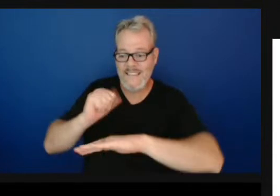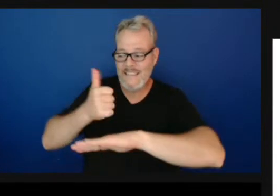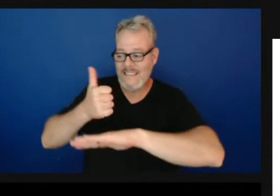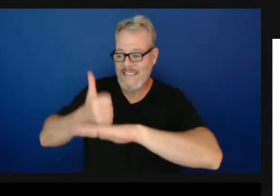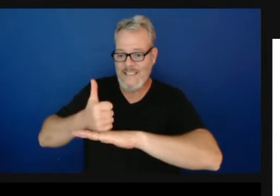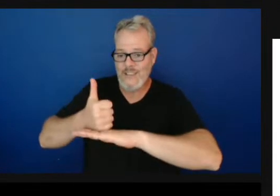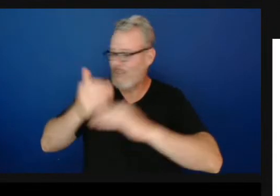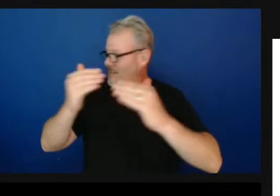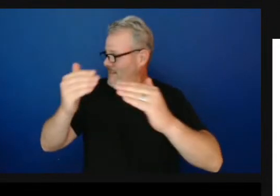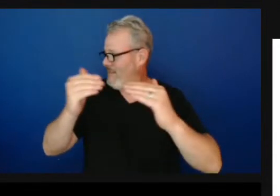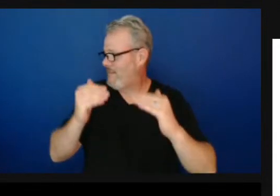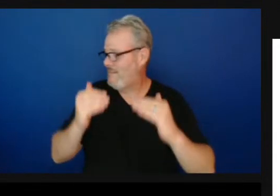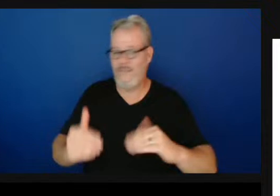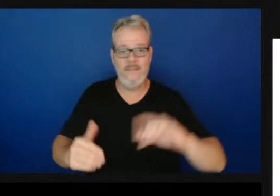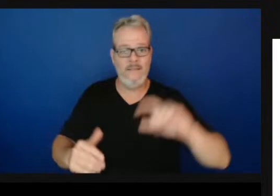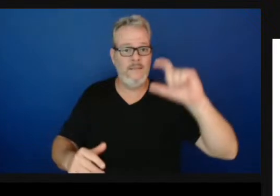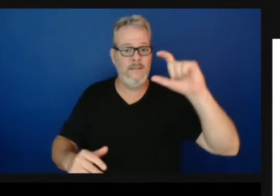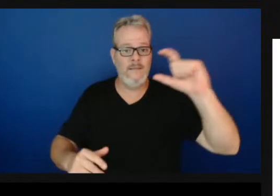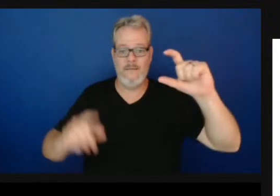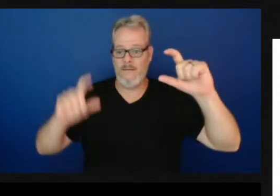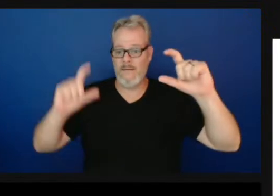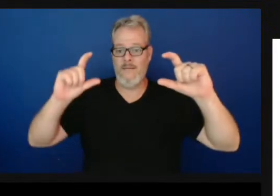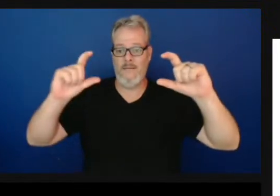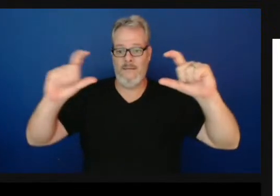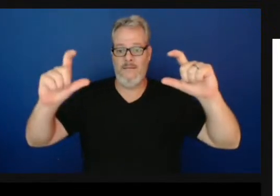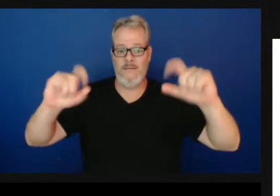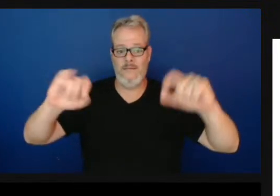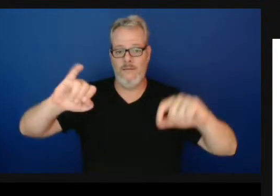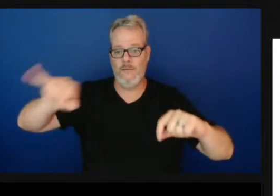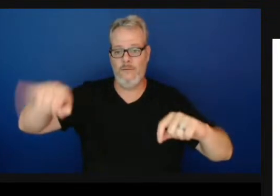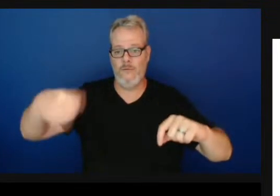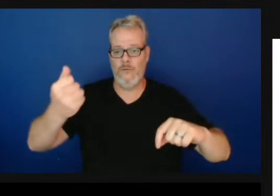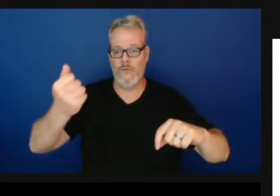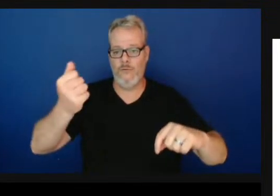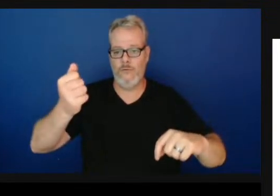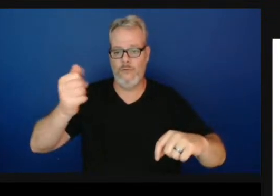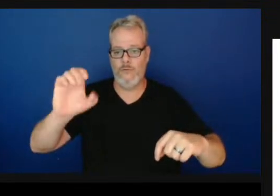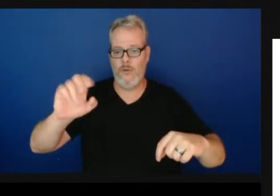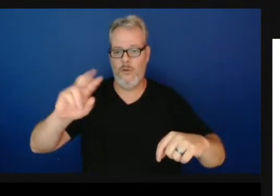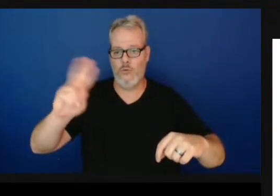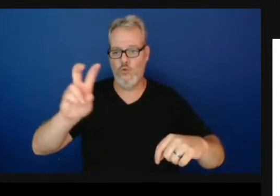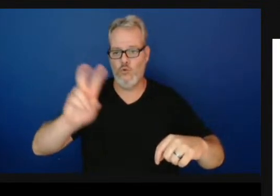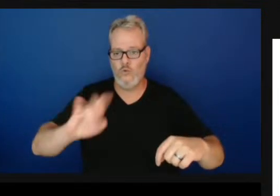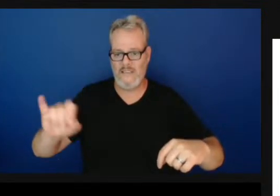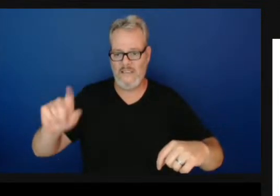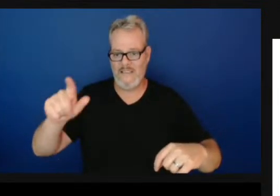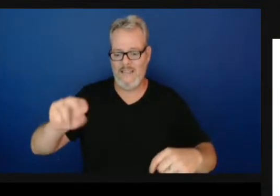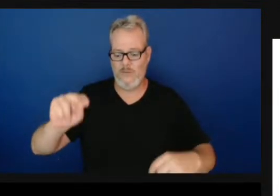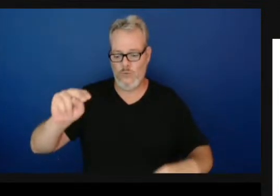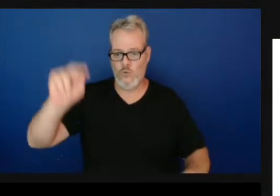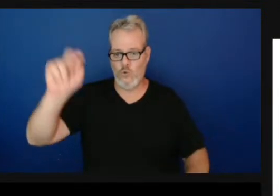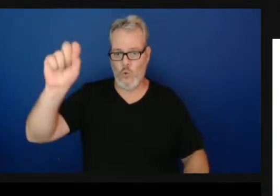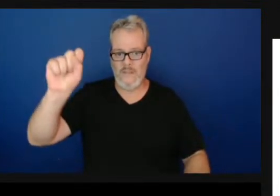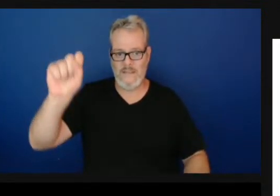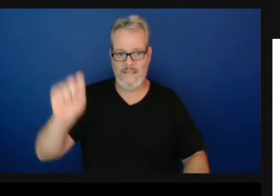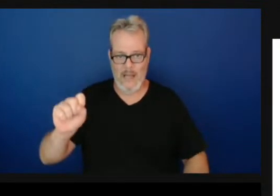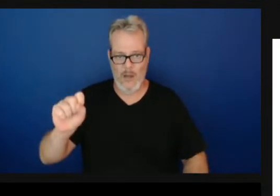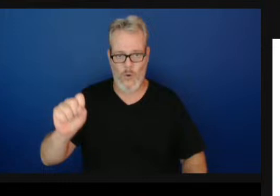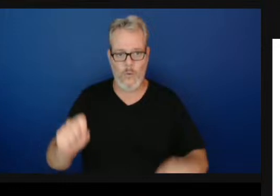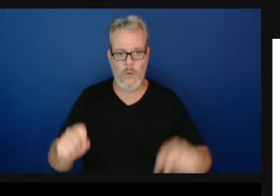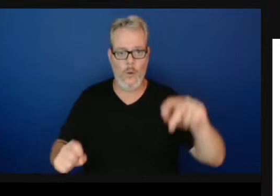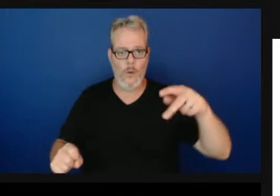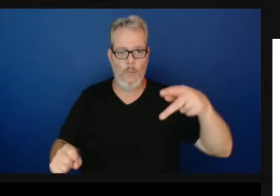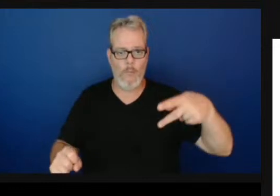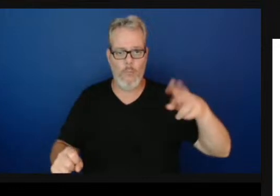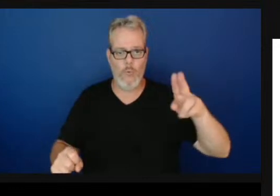two are Pu'u'u and Jacuzzi. Our line signal that goes from north-south across the rift zone is measuring the distance between these